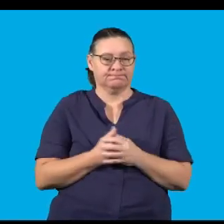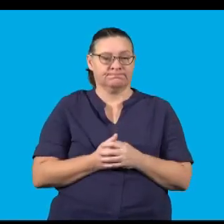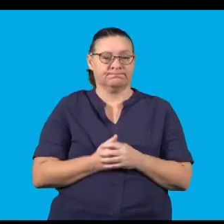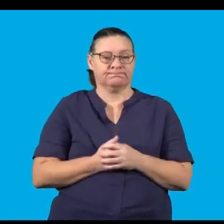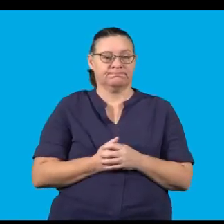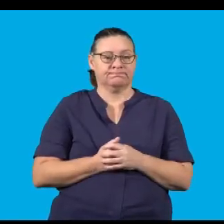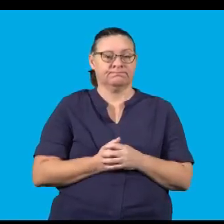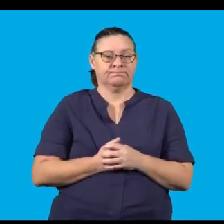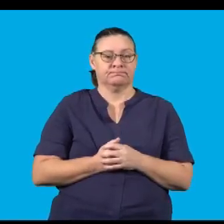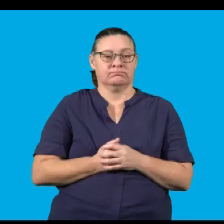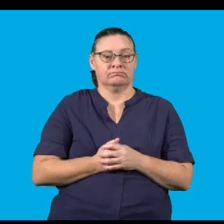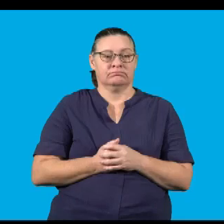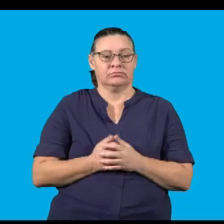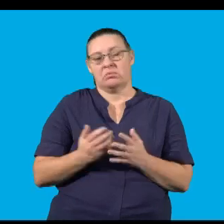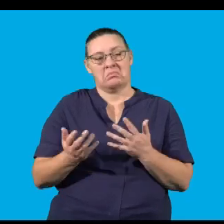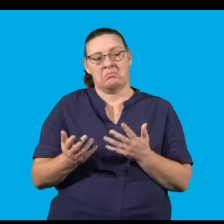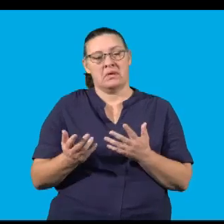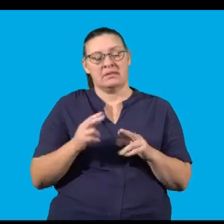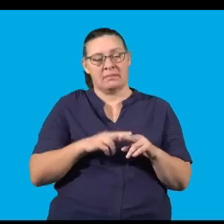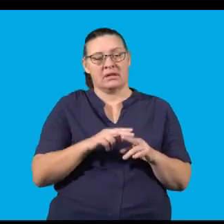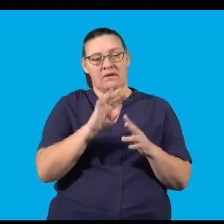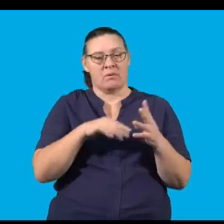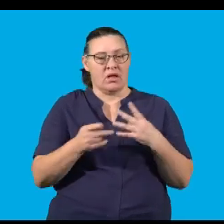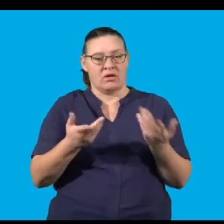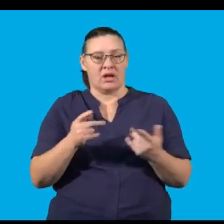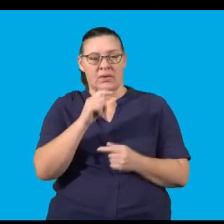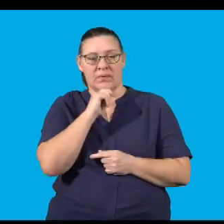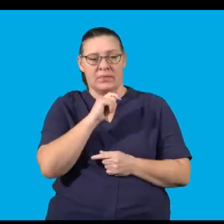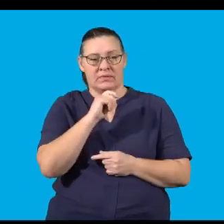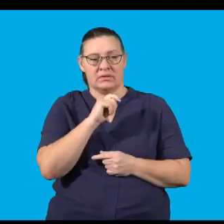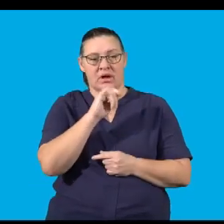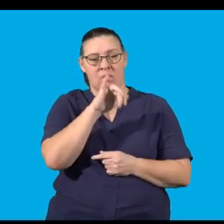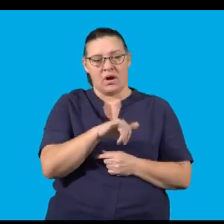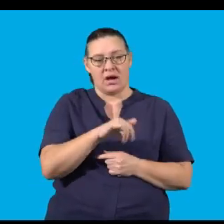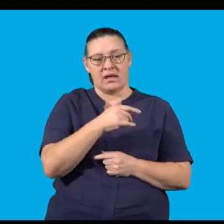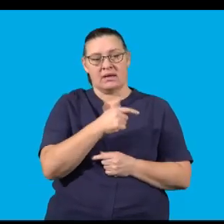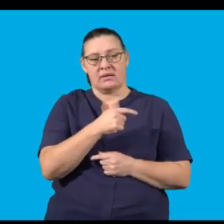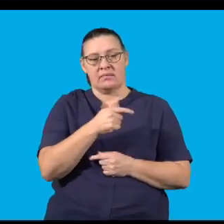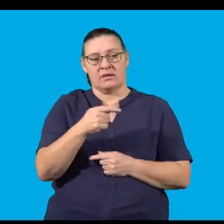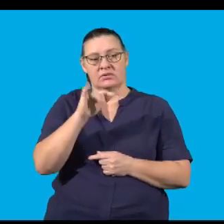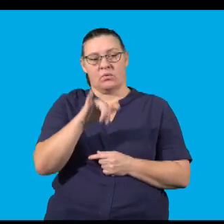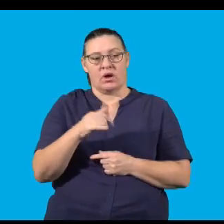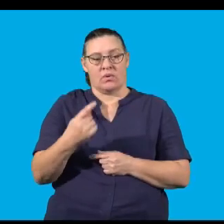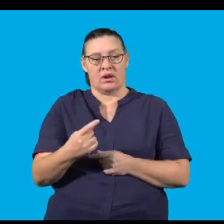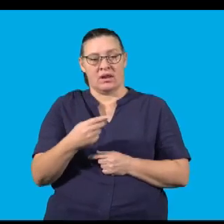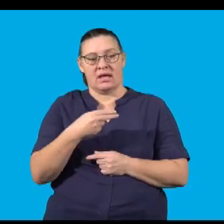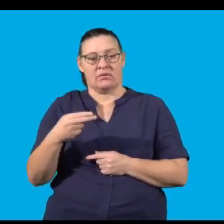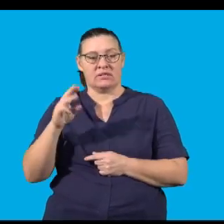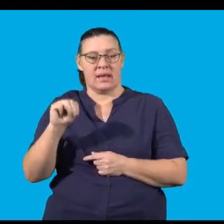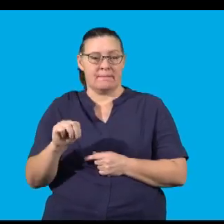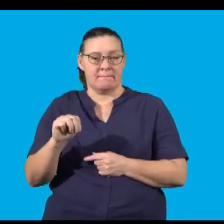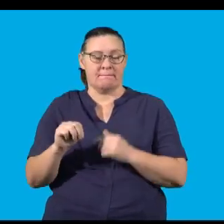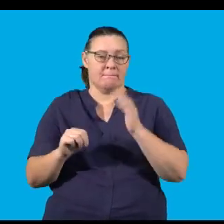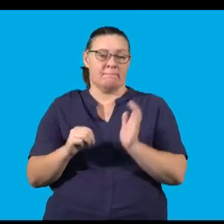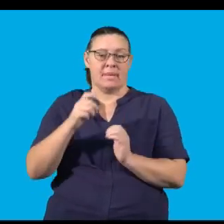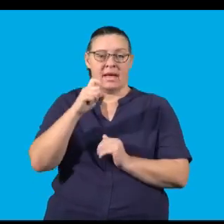we can use one of the points. It depends which formula you use. We can use y minus y1 is equal